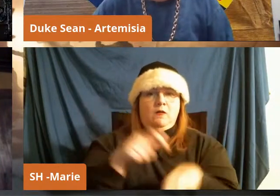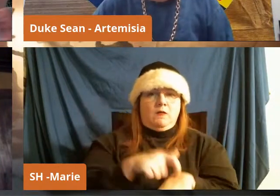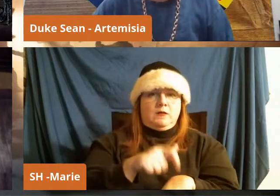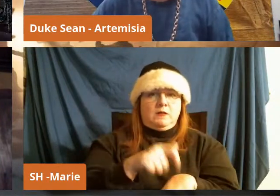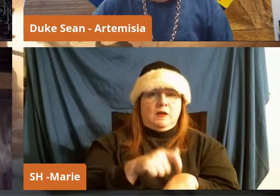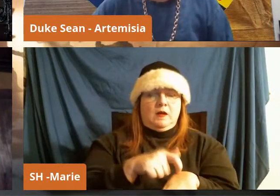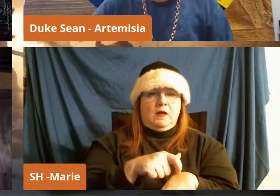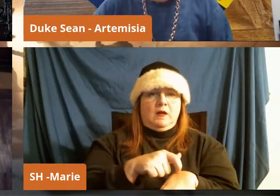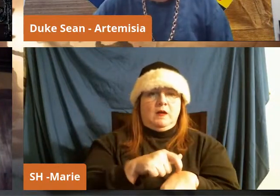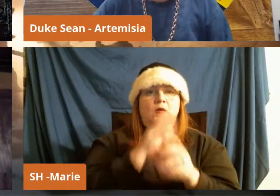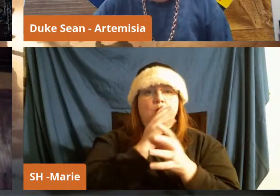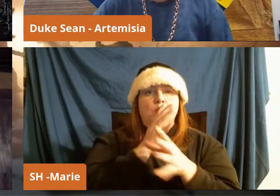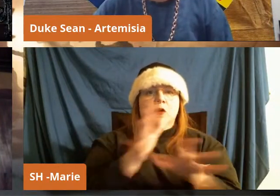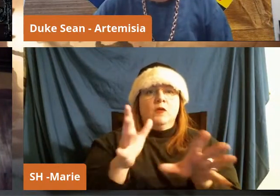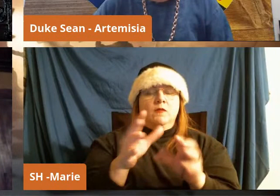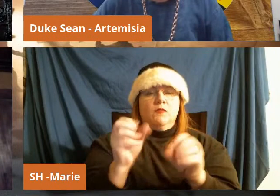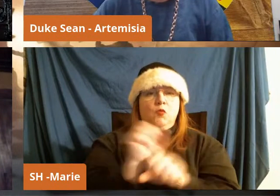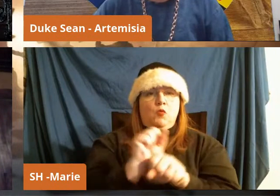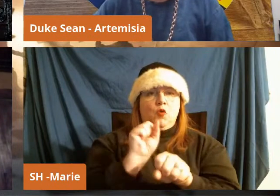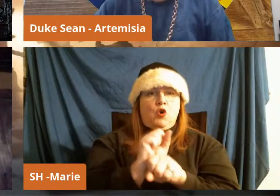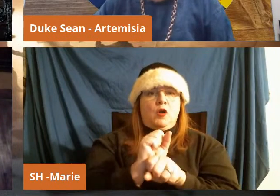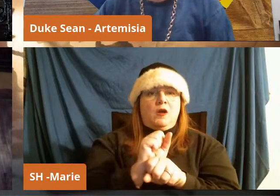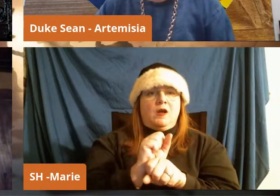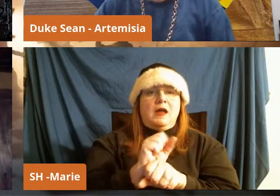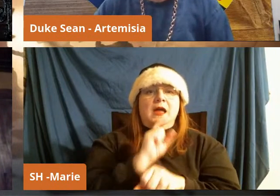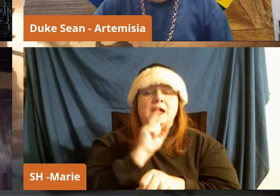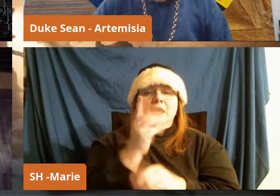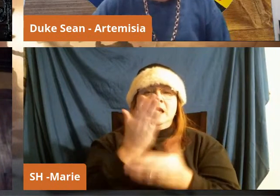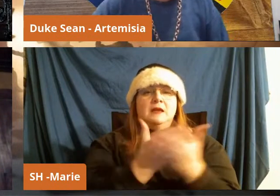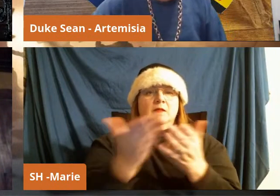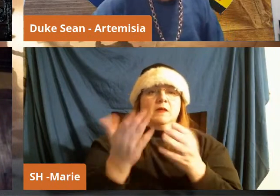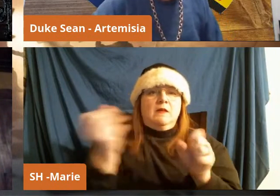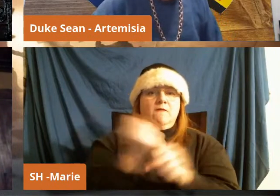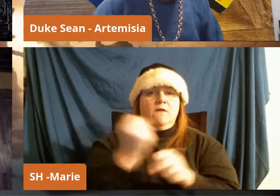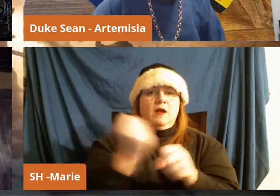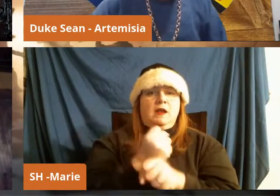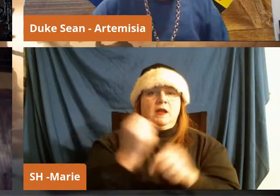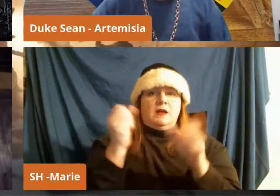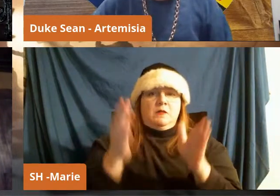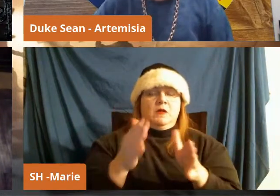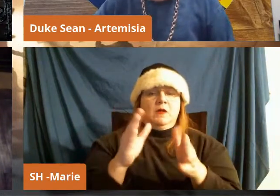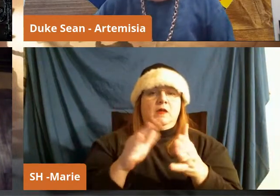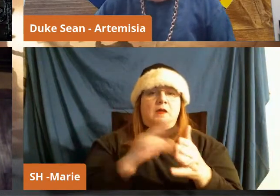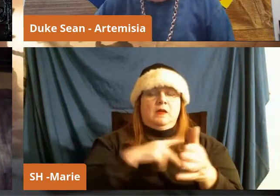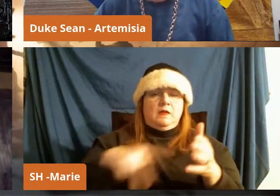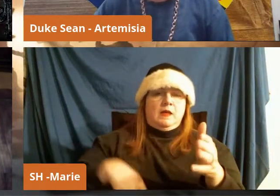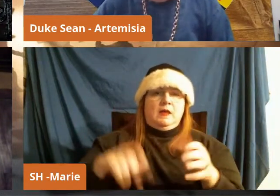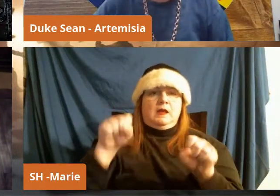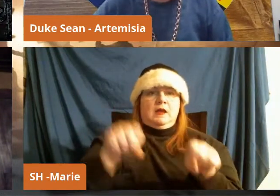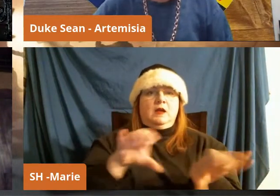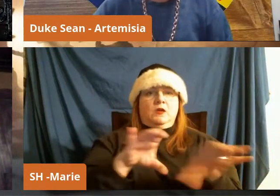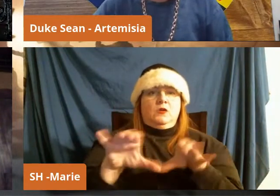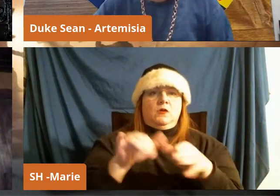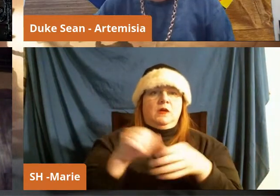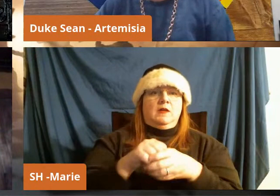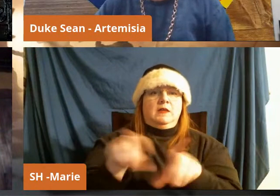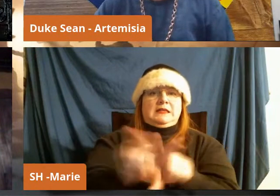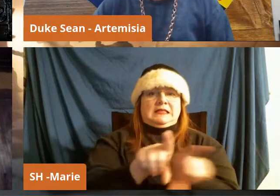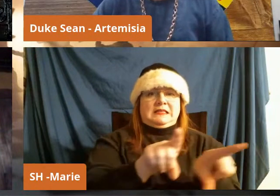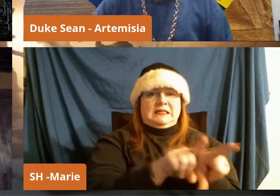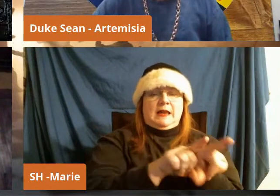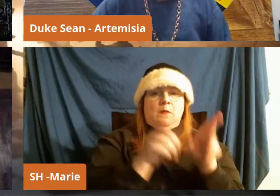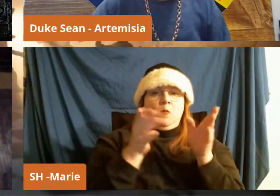right? Their breadth and body of work. Is there something the fighting community and the knightly community can do in that same